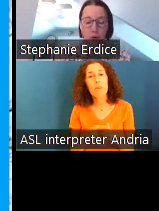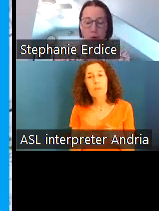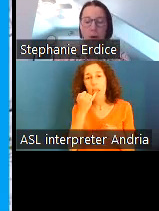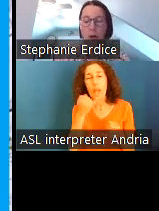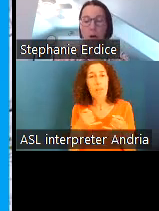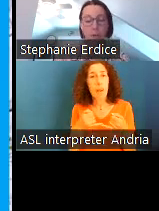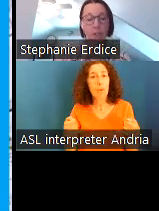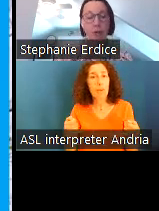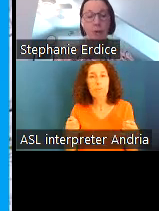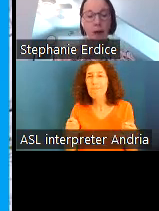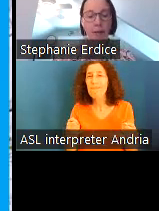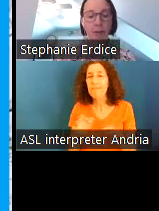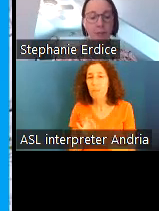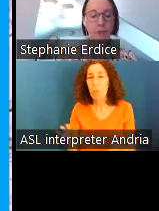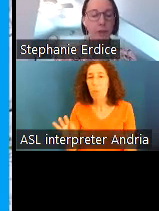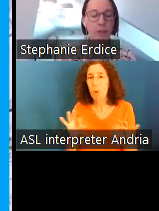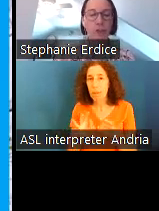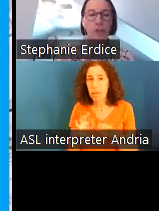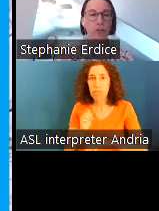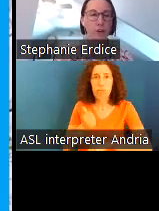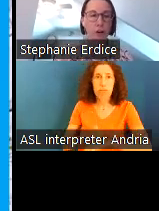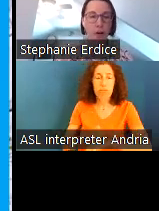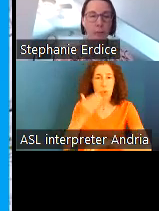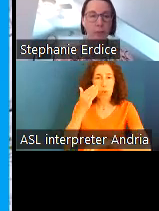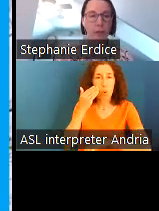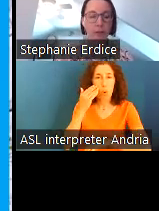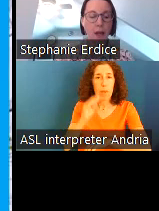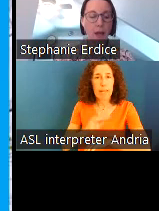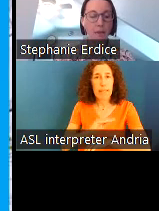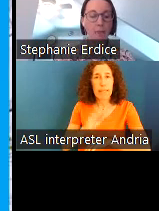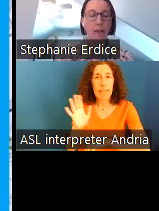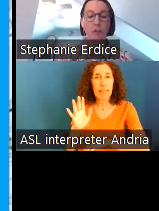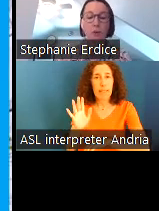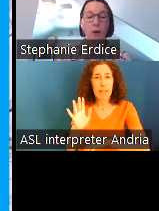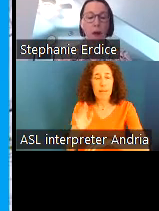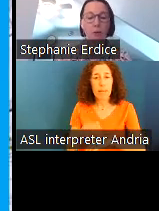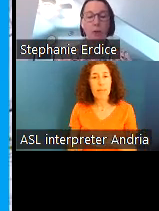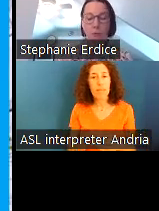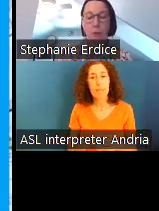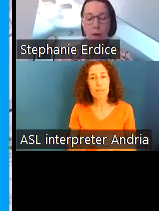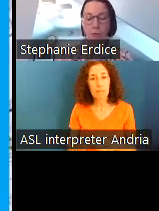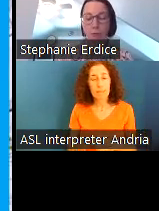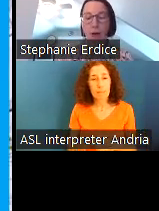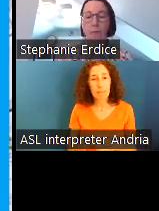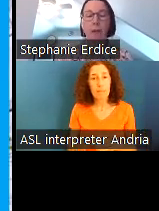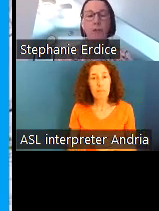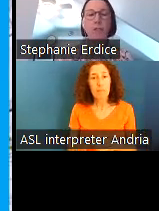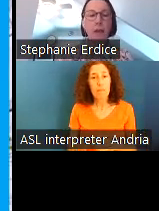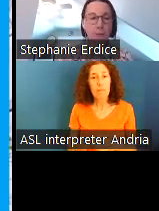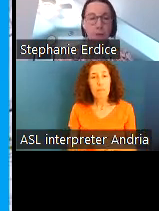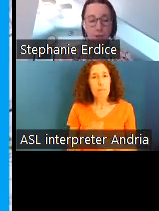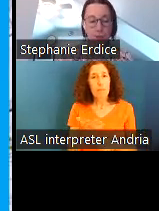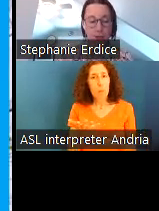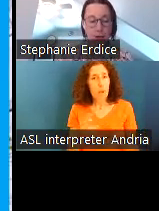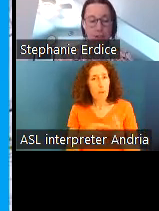into our conversation about ethics. So let's just start out by really making sure everyone knows what boundaries are. So